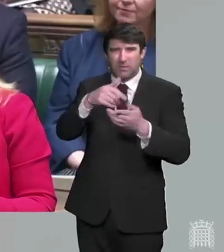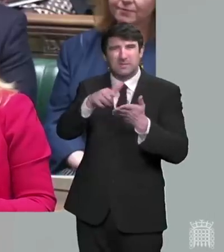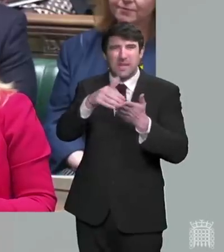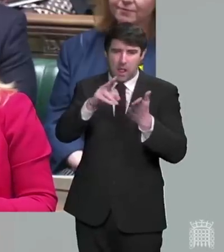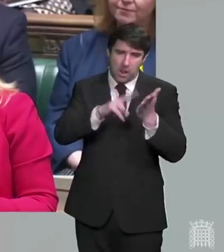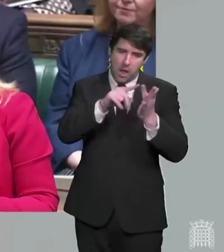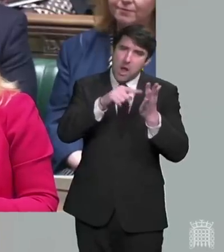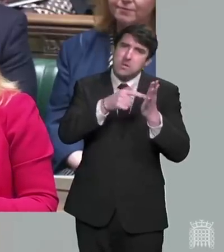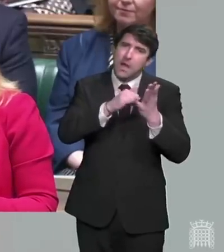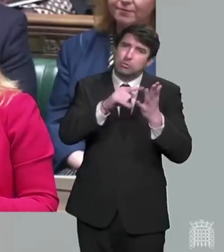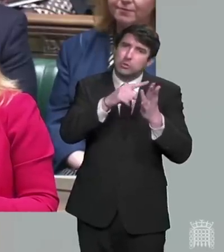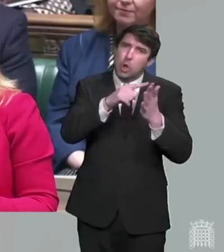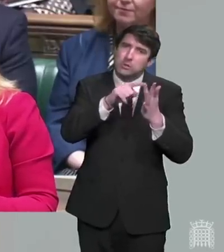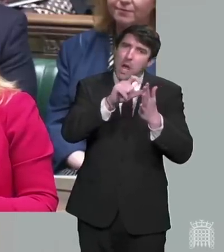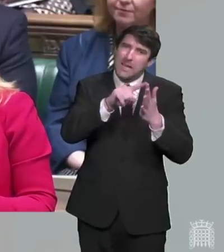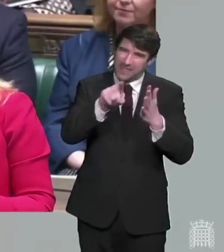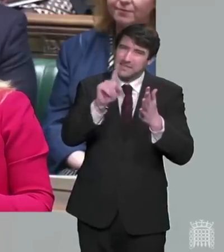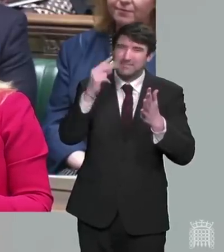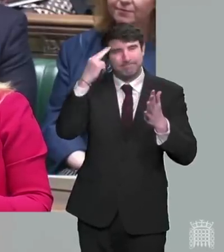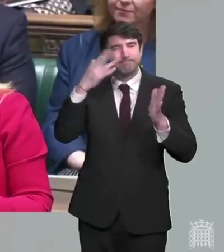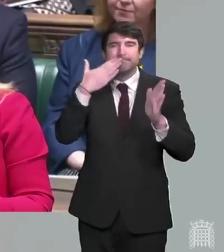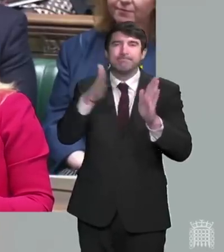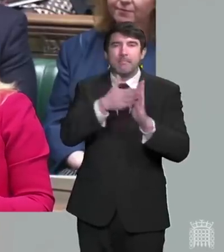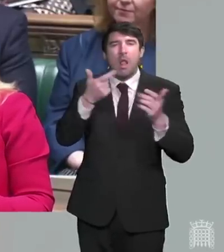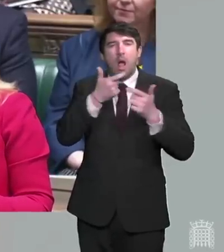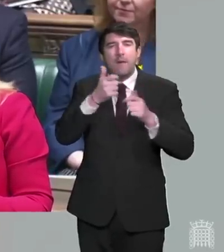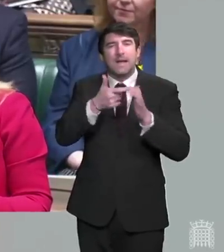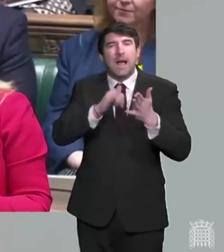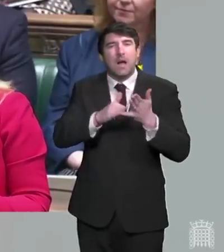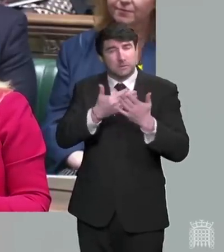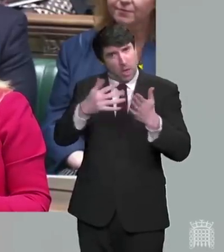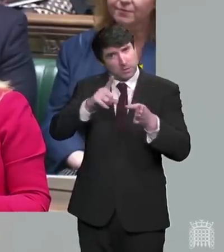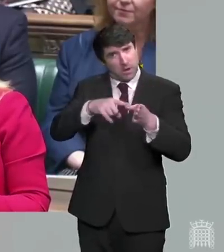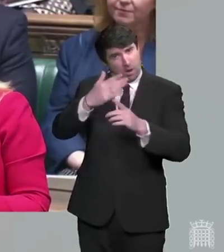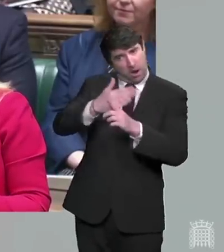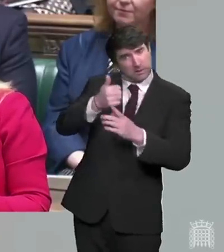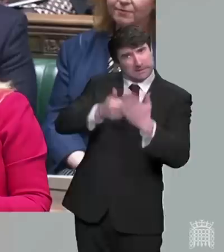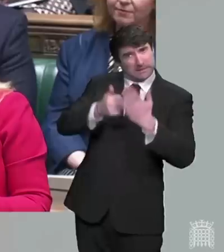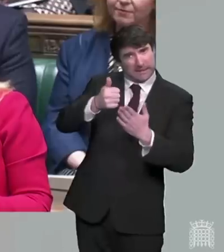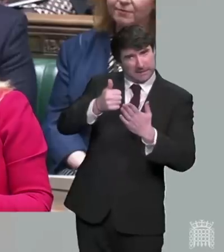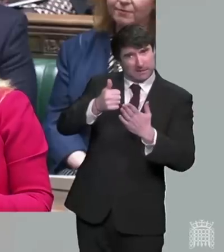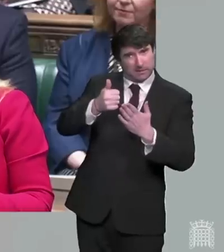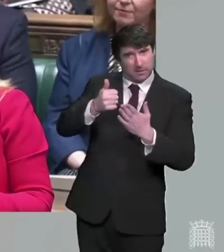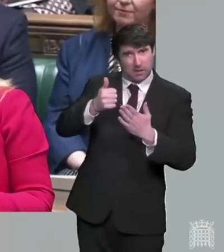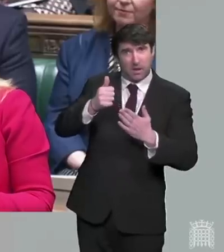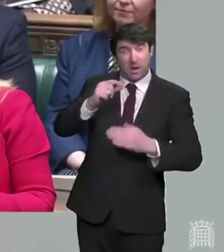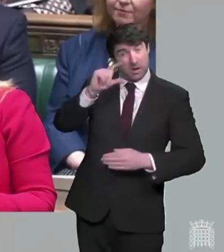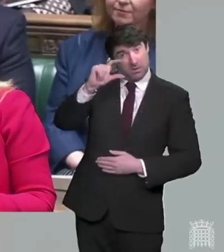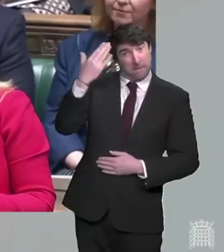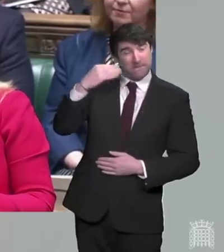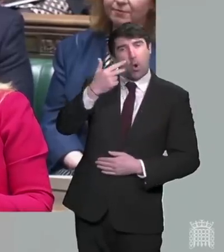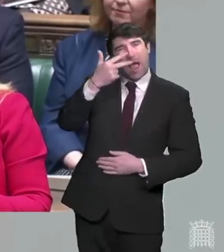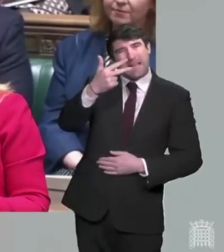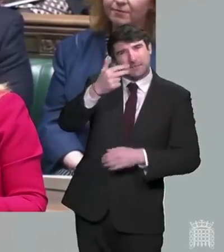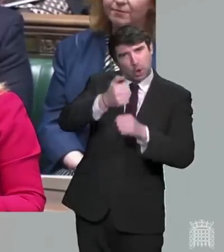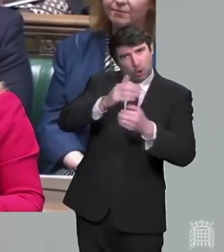gas to children and young teenagers. One alarming aspect is the change in the size of canisters from 8 grams to 620